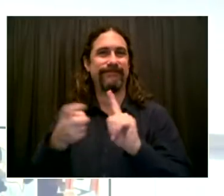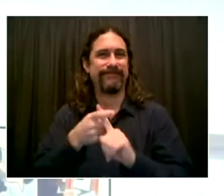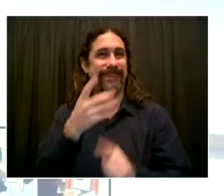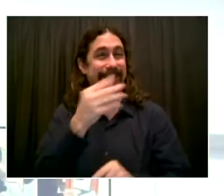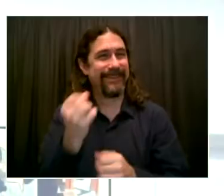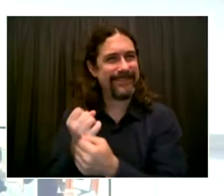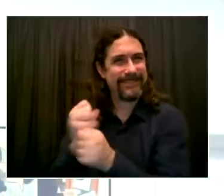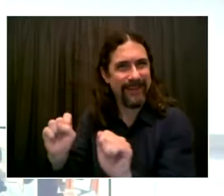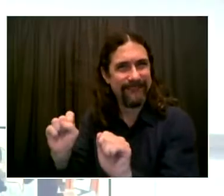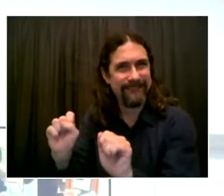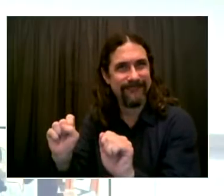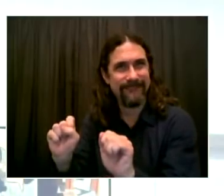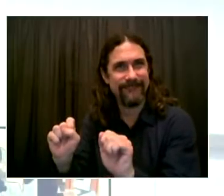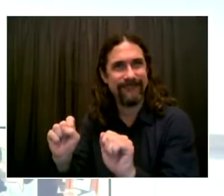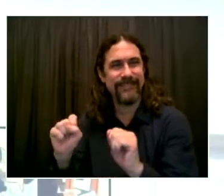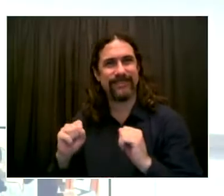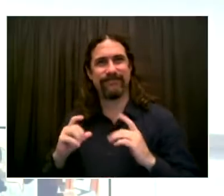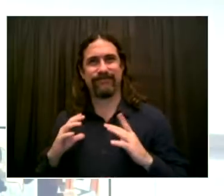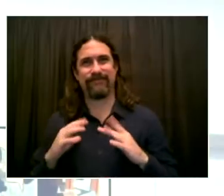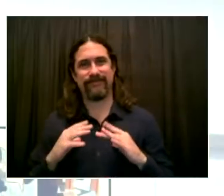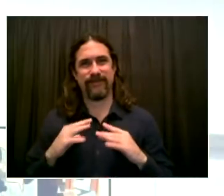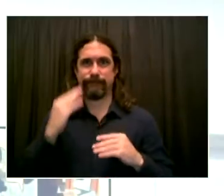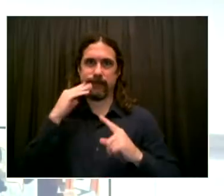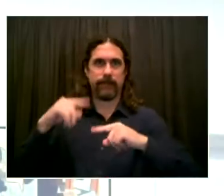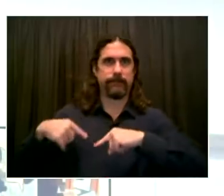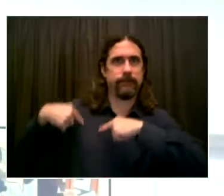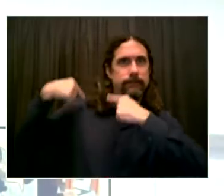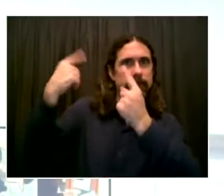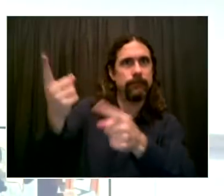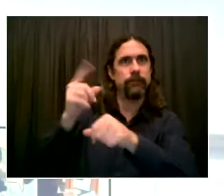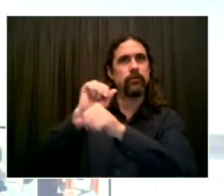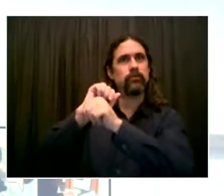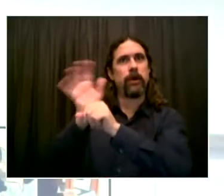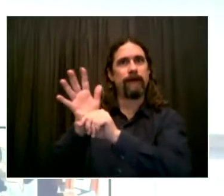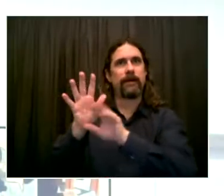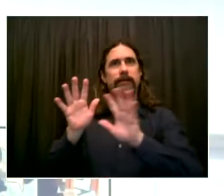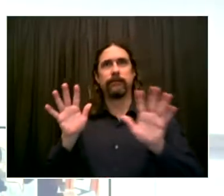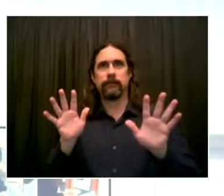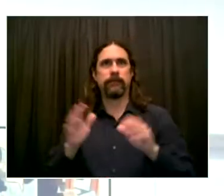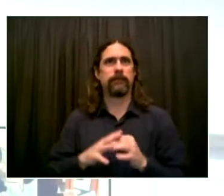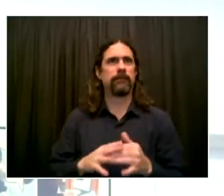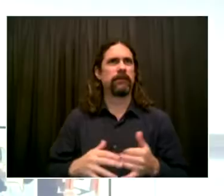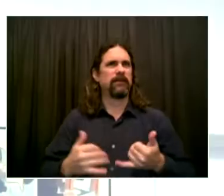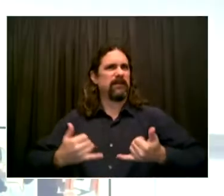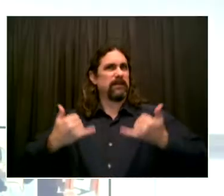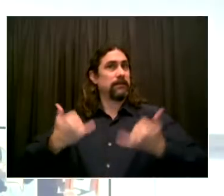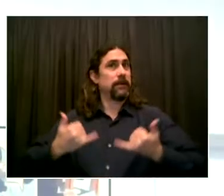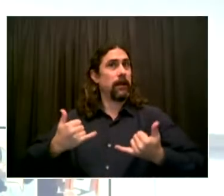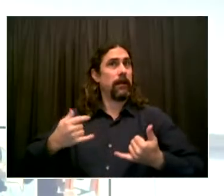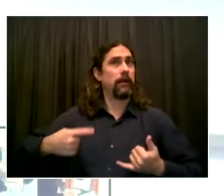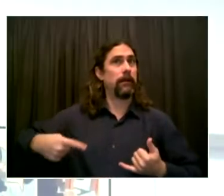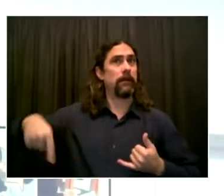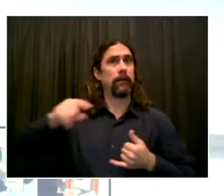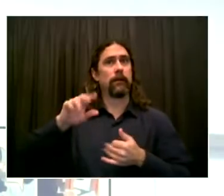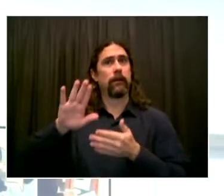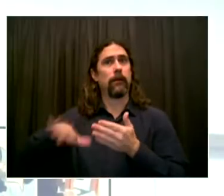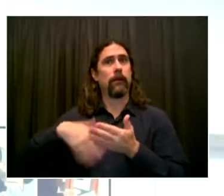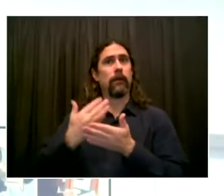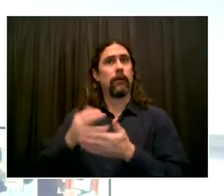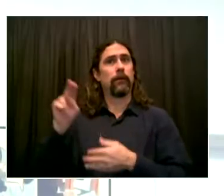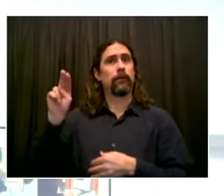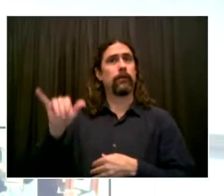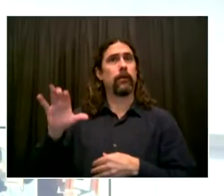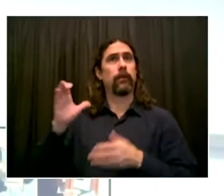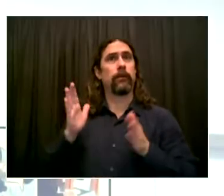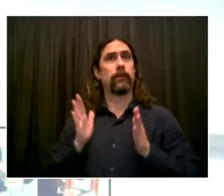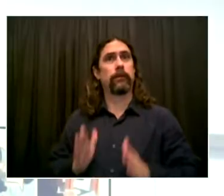with over 76% of all New Yorkers having received at least one vaccine dose. This is great